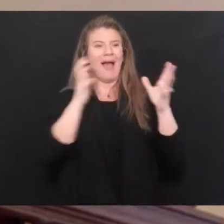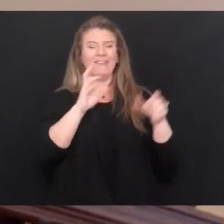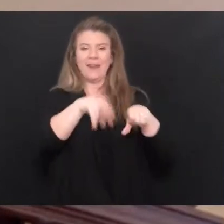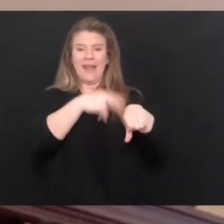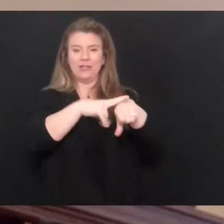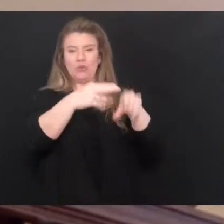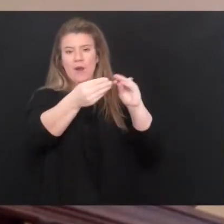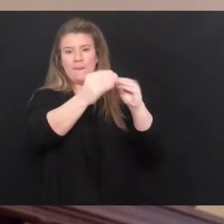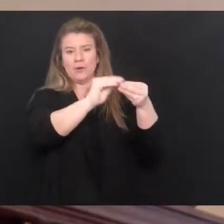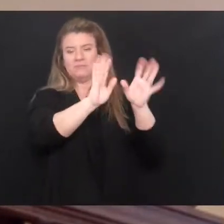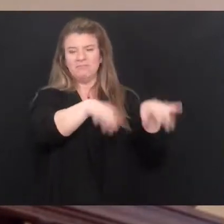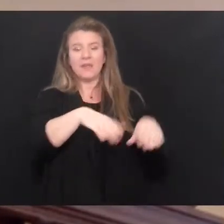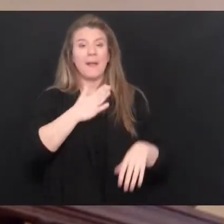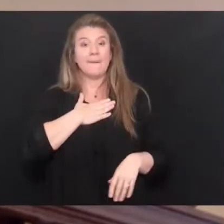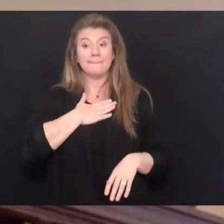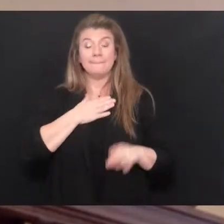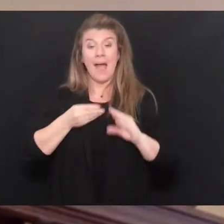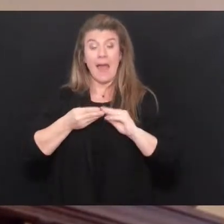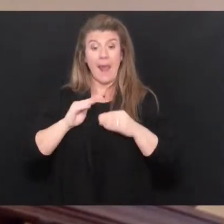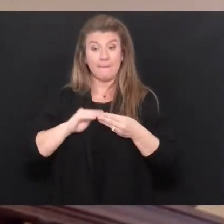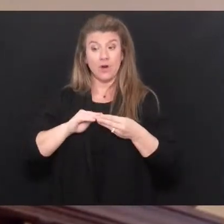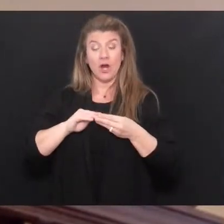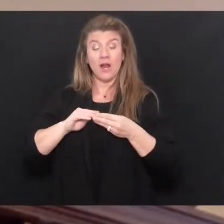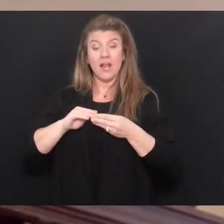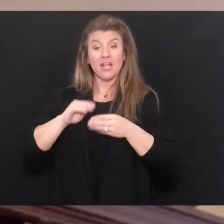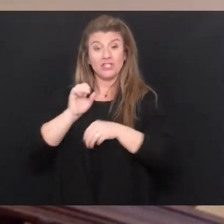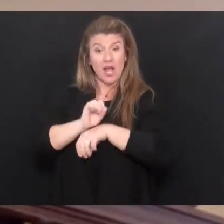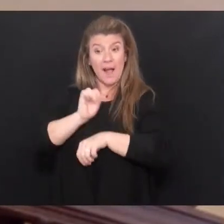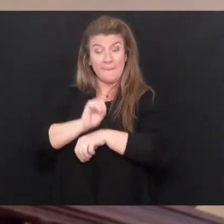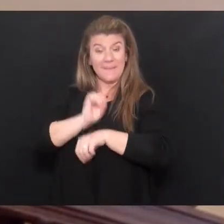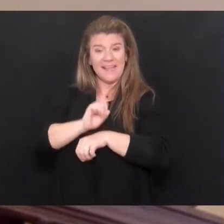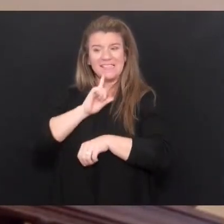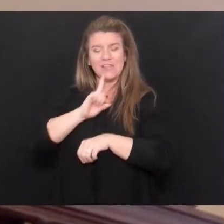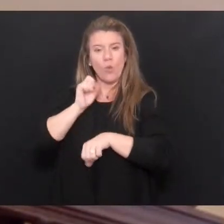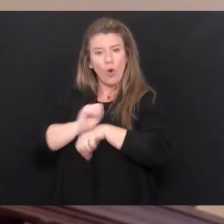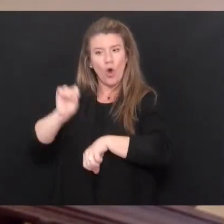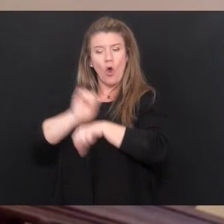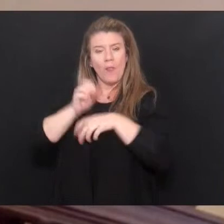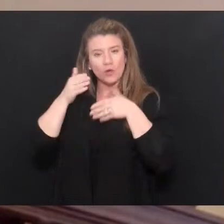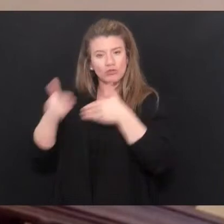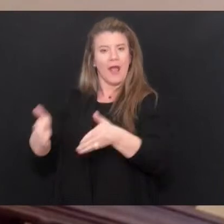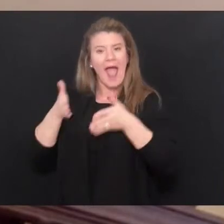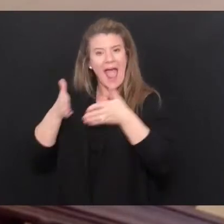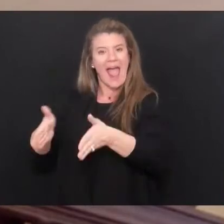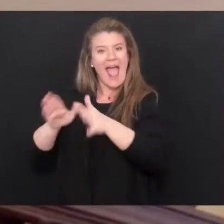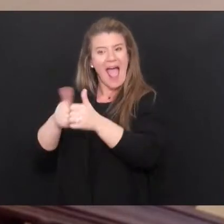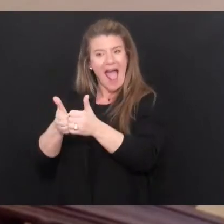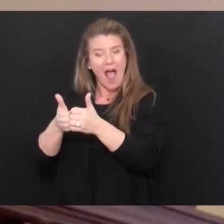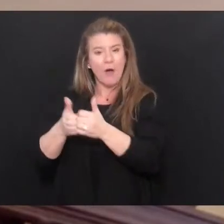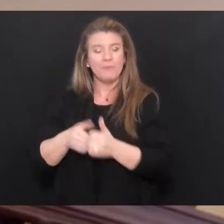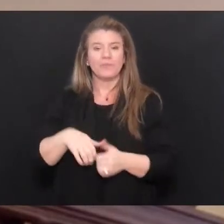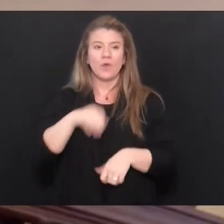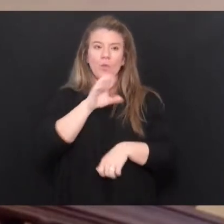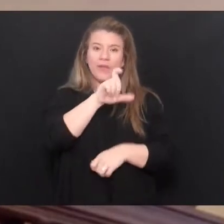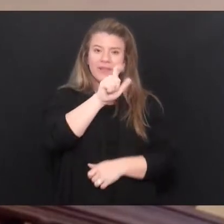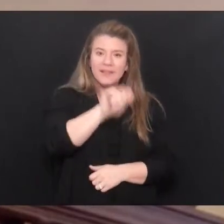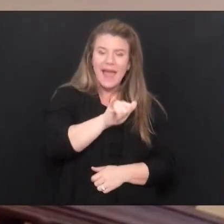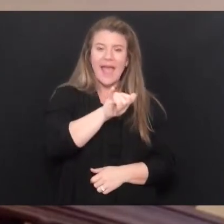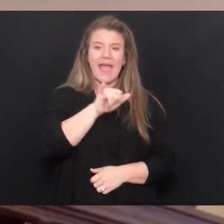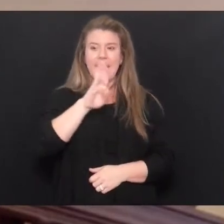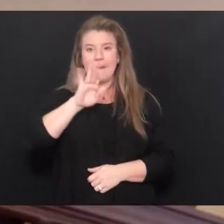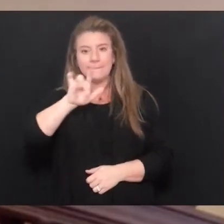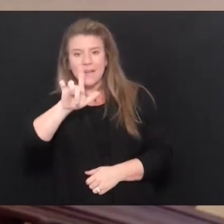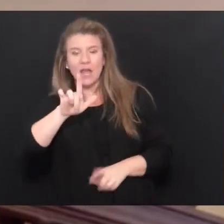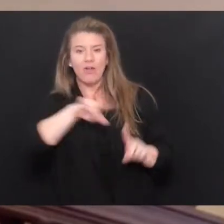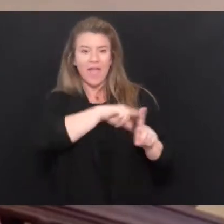My job's to worry about the strategy of this with the governor and with Clay and Bill and I, to make sure we're getting to the right